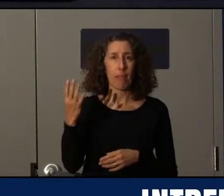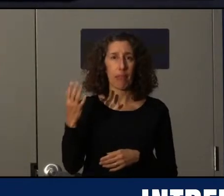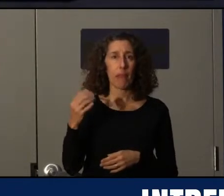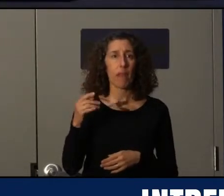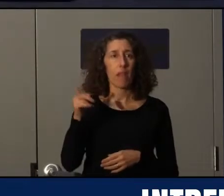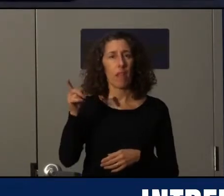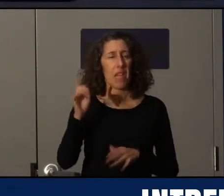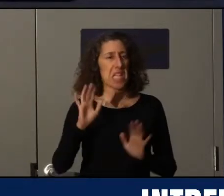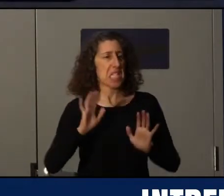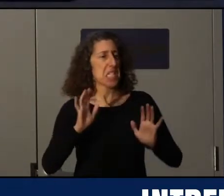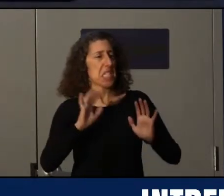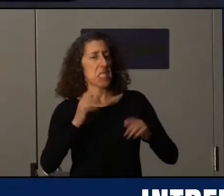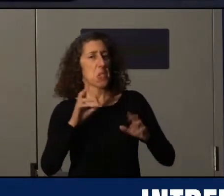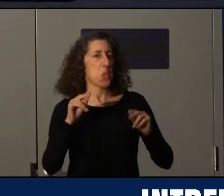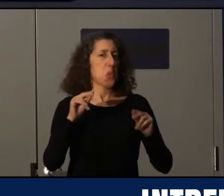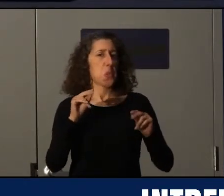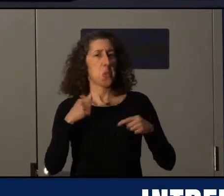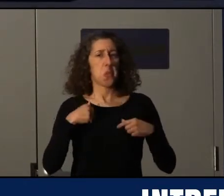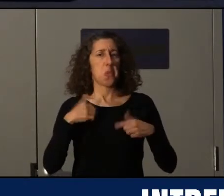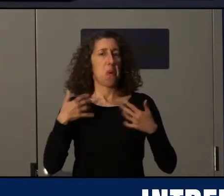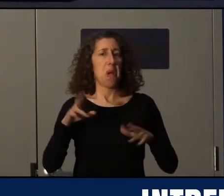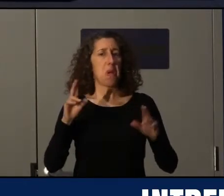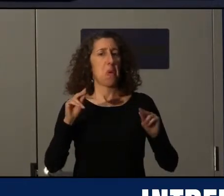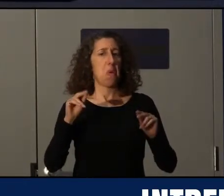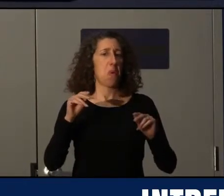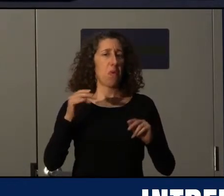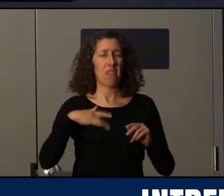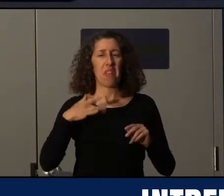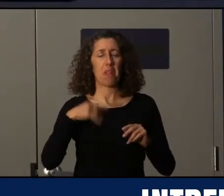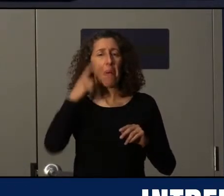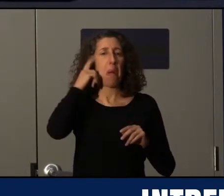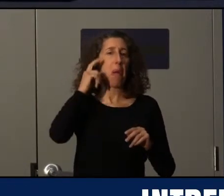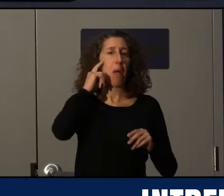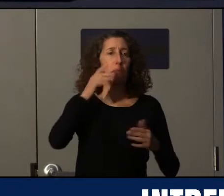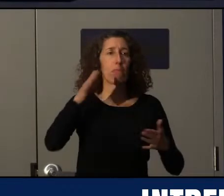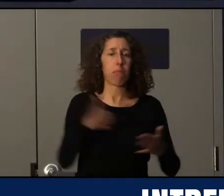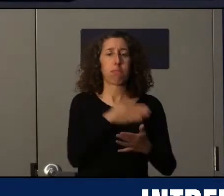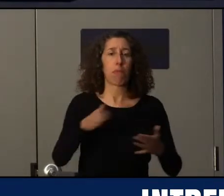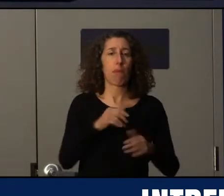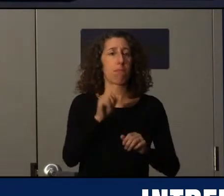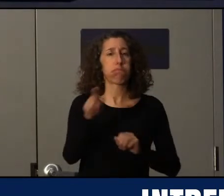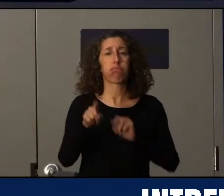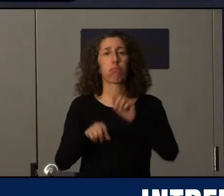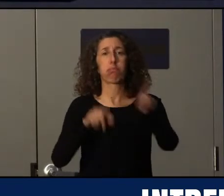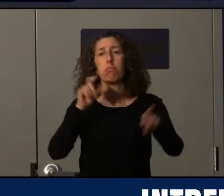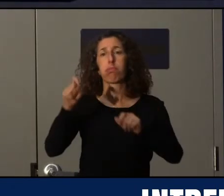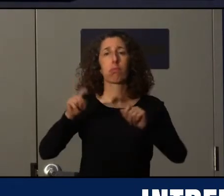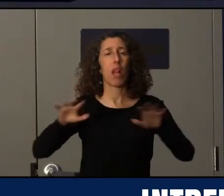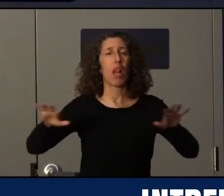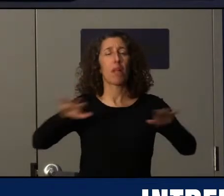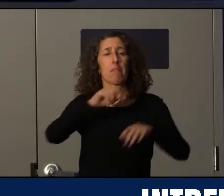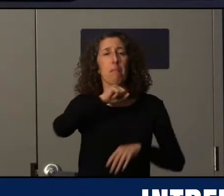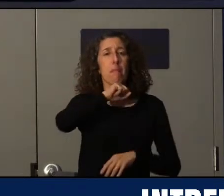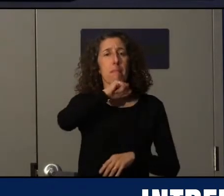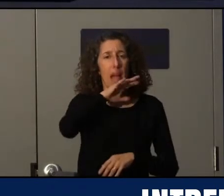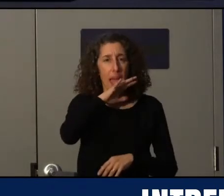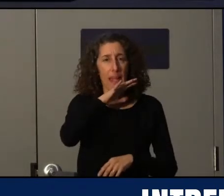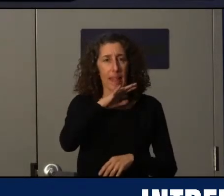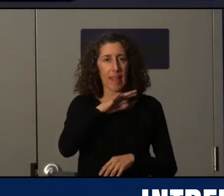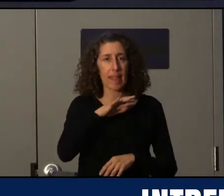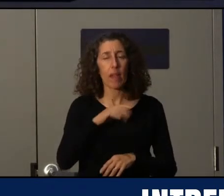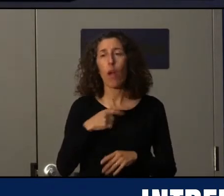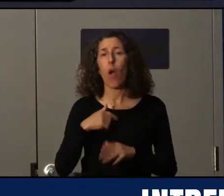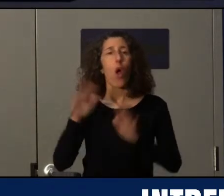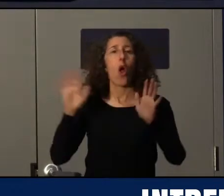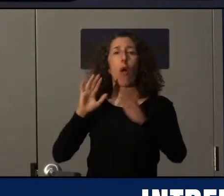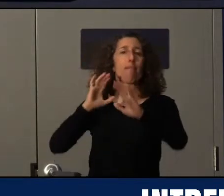everywhere in the Dragon capsule, that this is going to be out of control. And for me, it became a non-issue